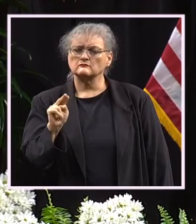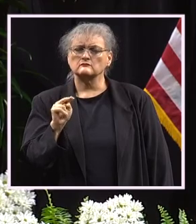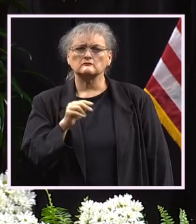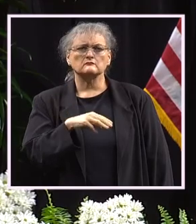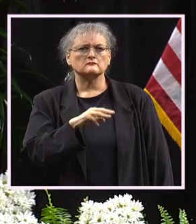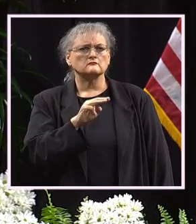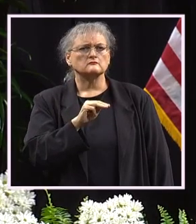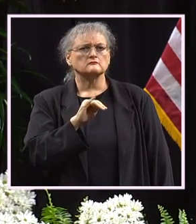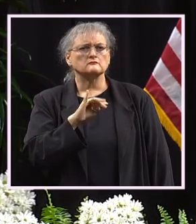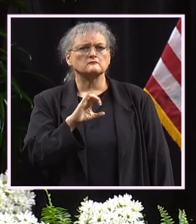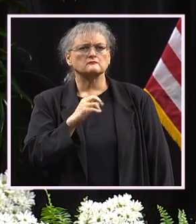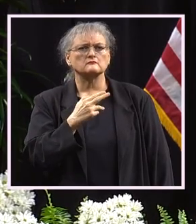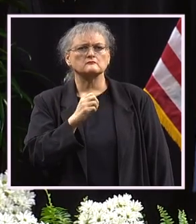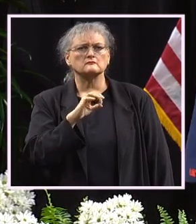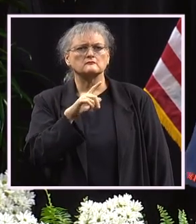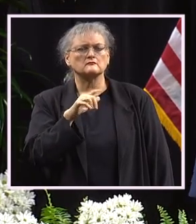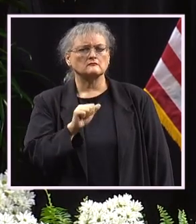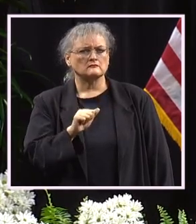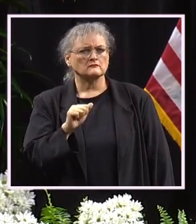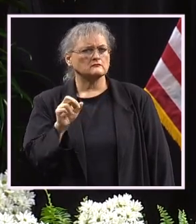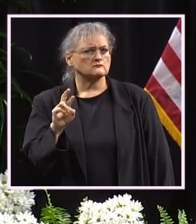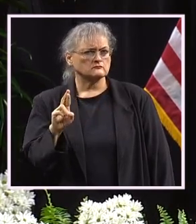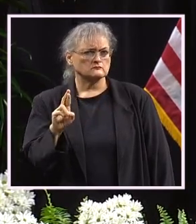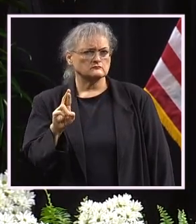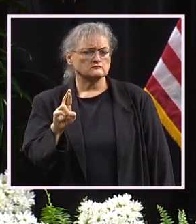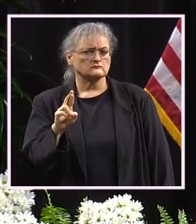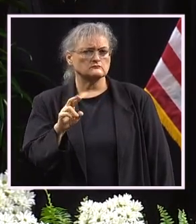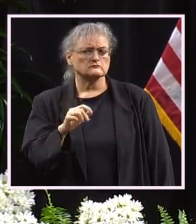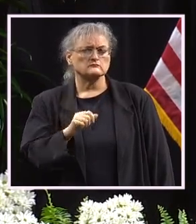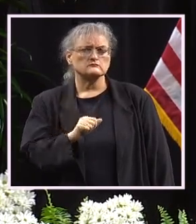Michaela Ann Ryland.